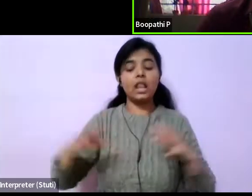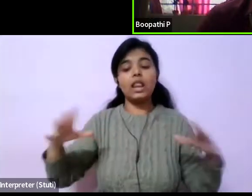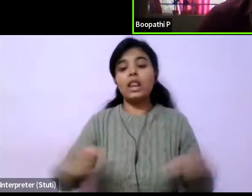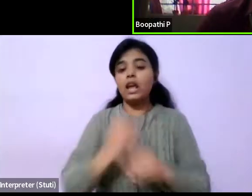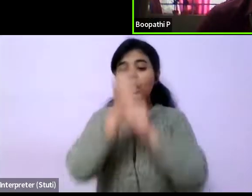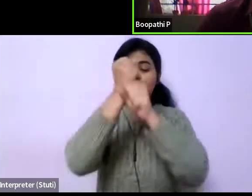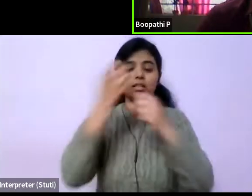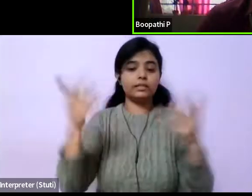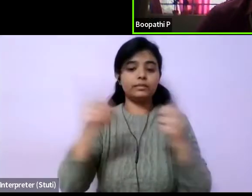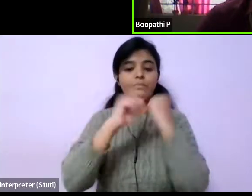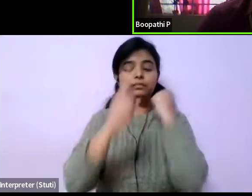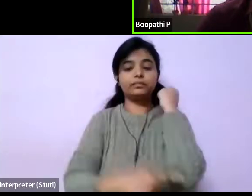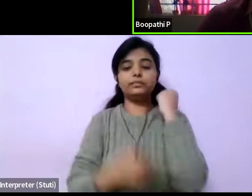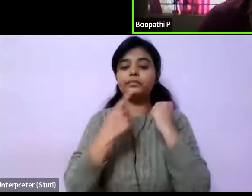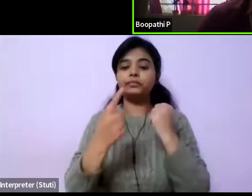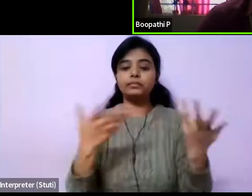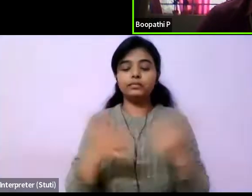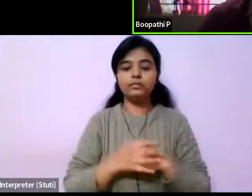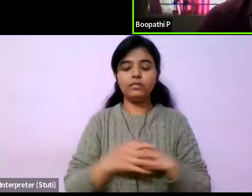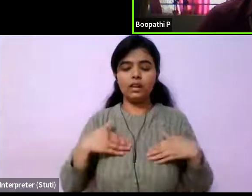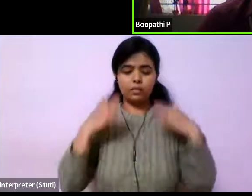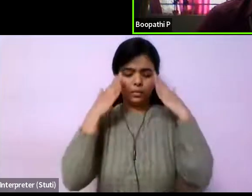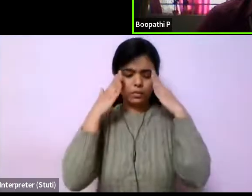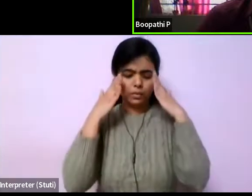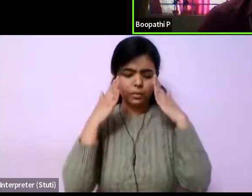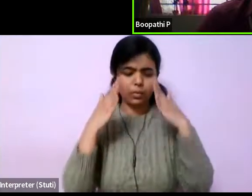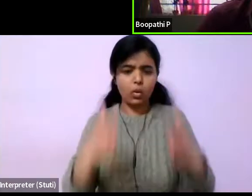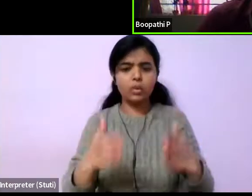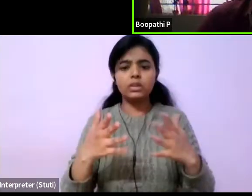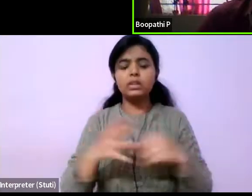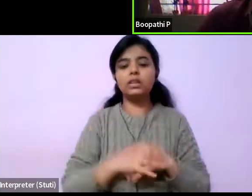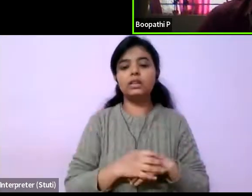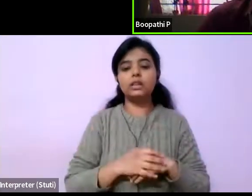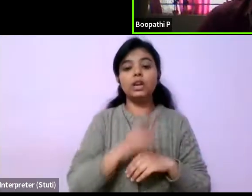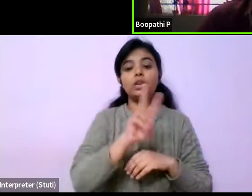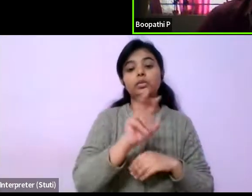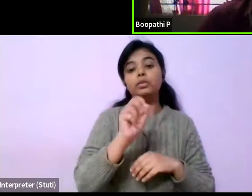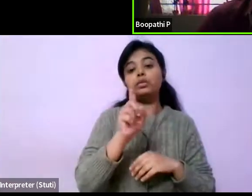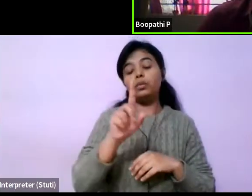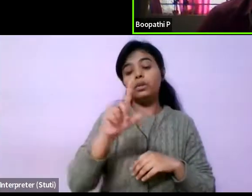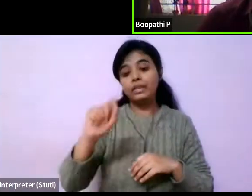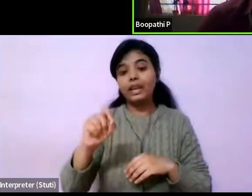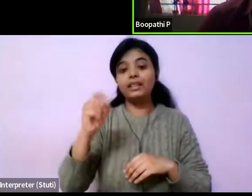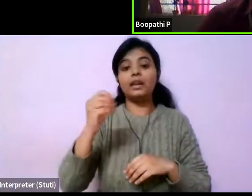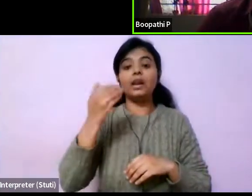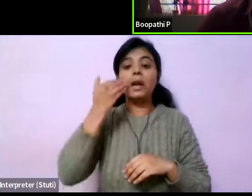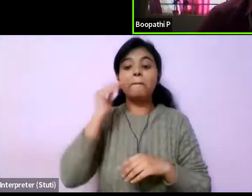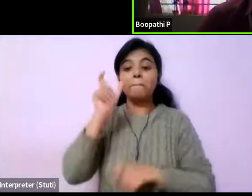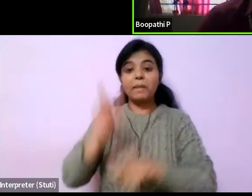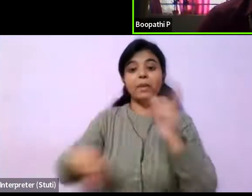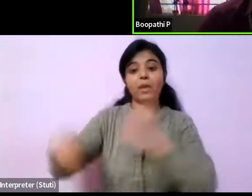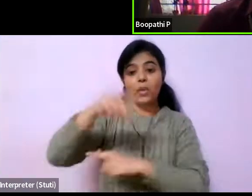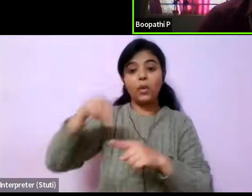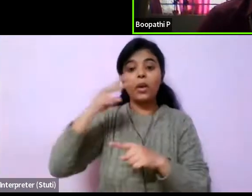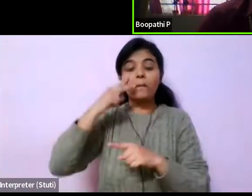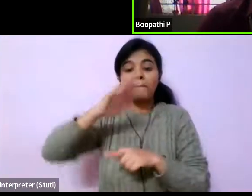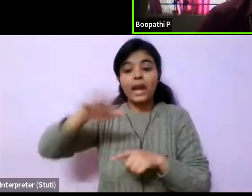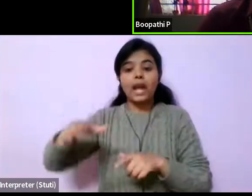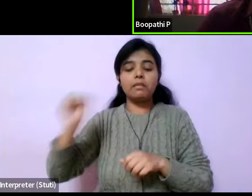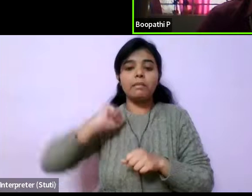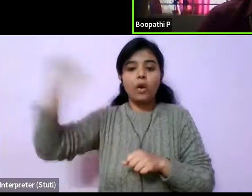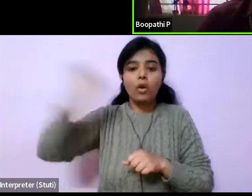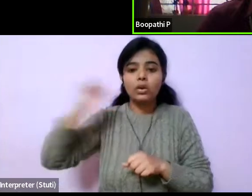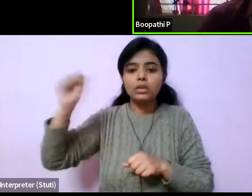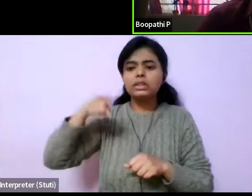I particularly look at the protest of the blind in 2010 Tamil Nadu, not merely as